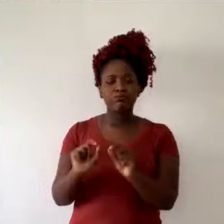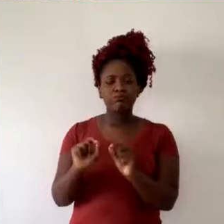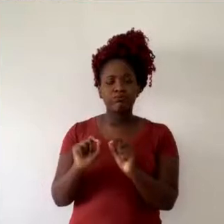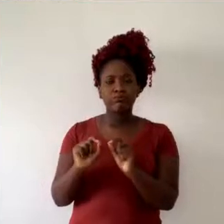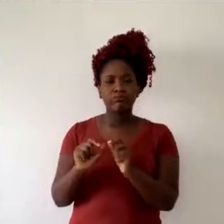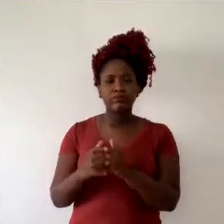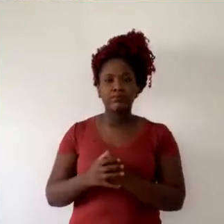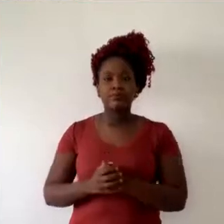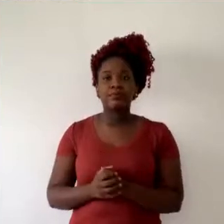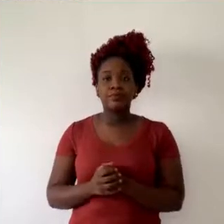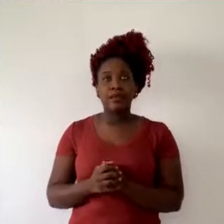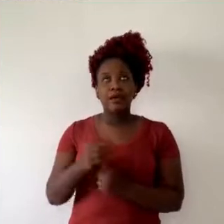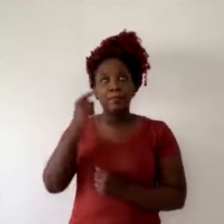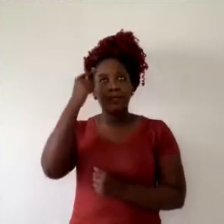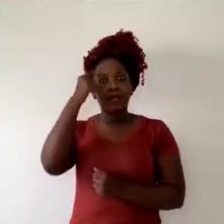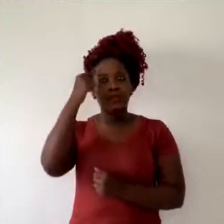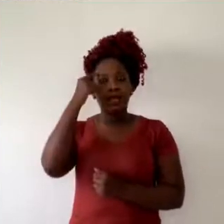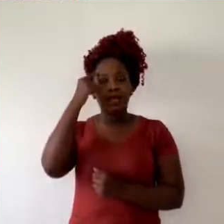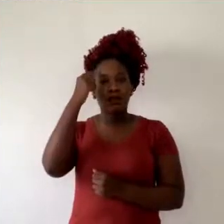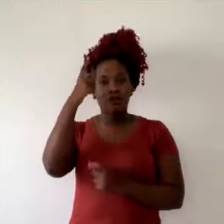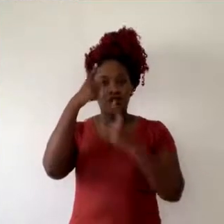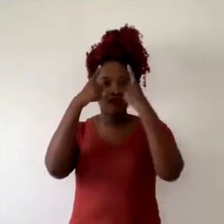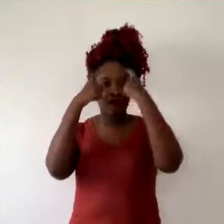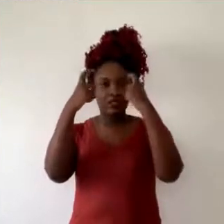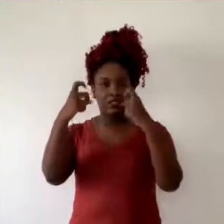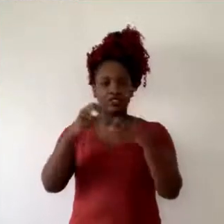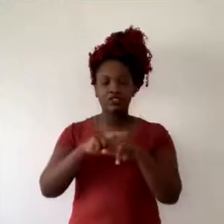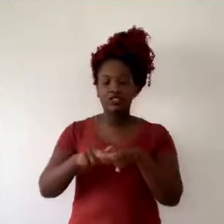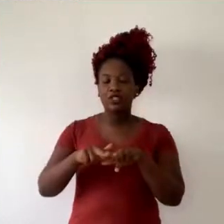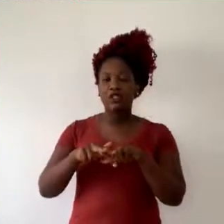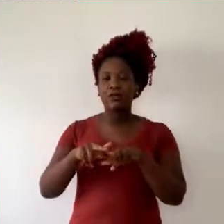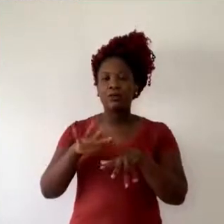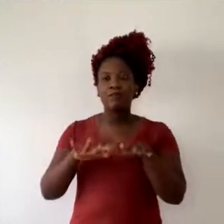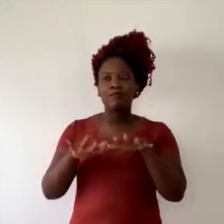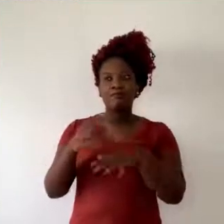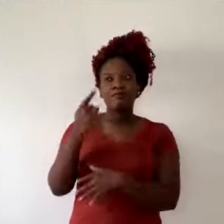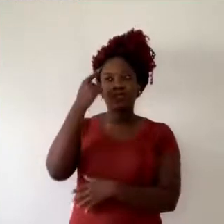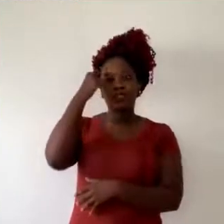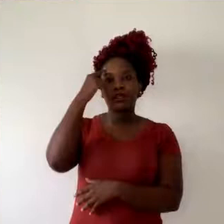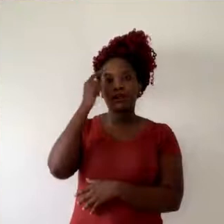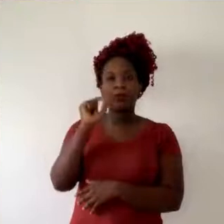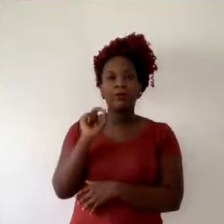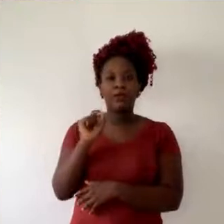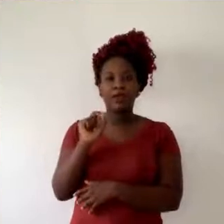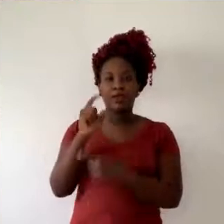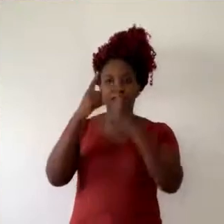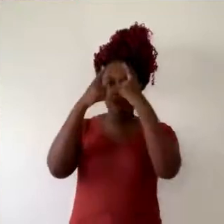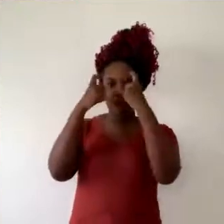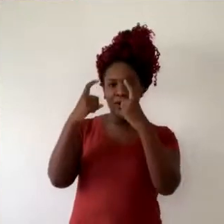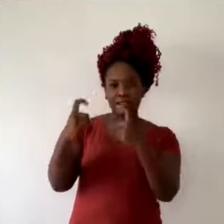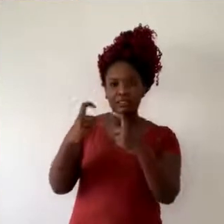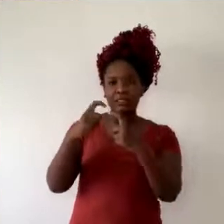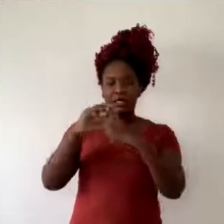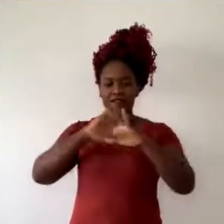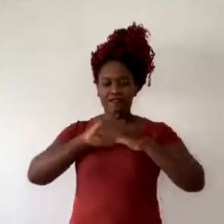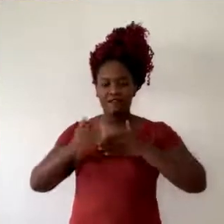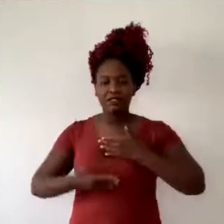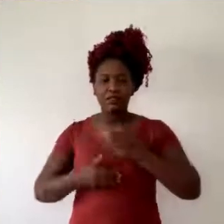want to mean by that? When we think about gender violence, the first thing that comes to mind, it's physical violence,